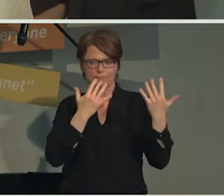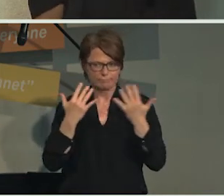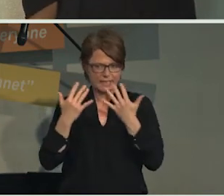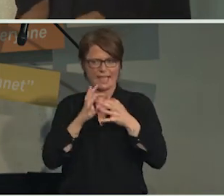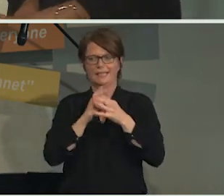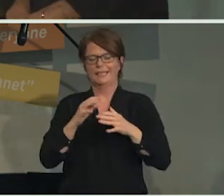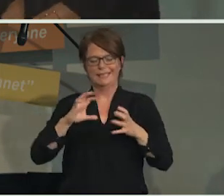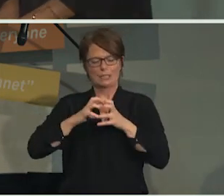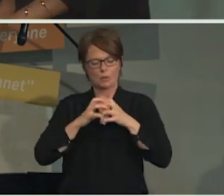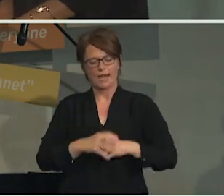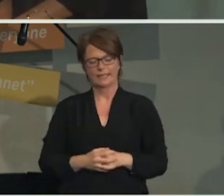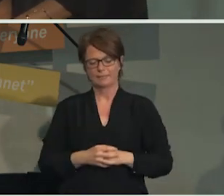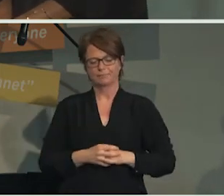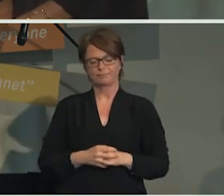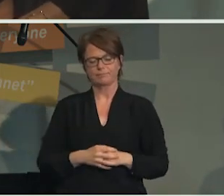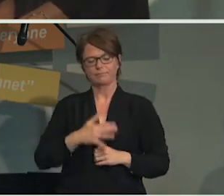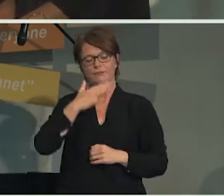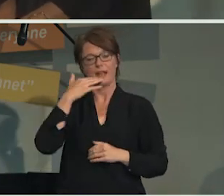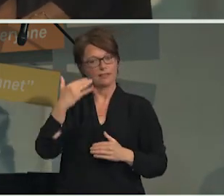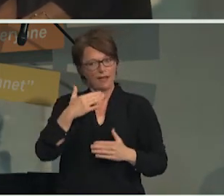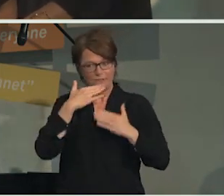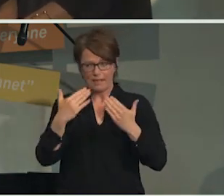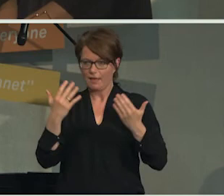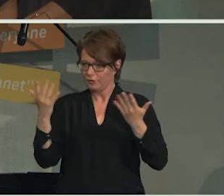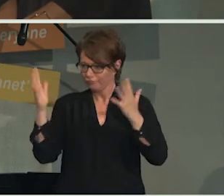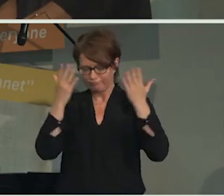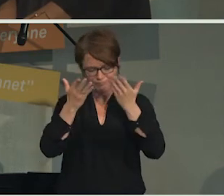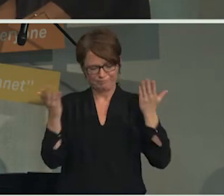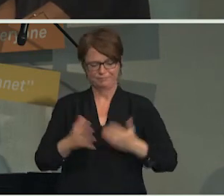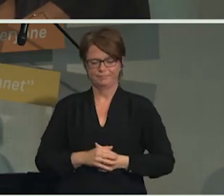inspires so many people since 30 years.